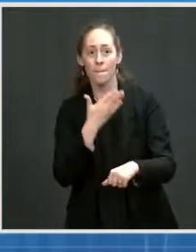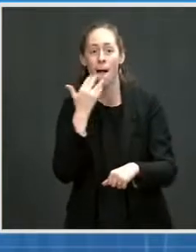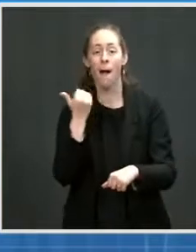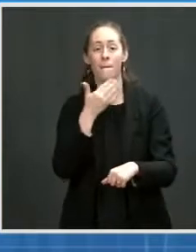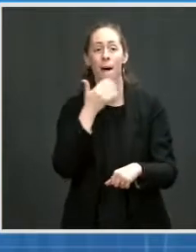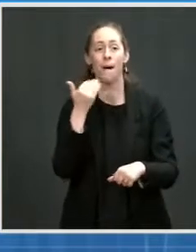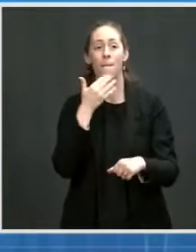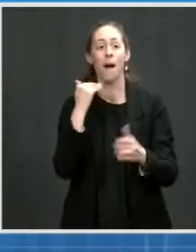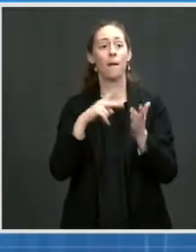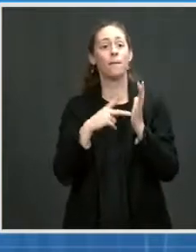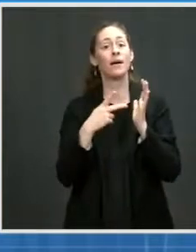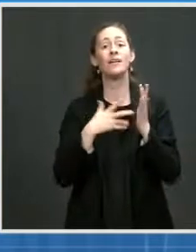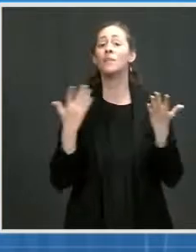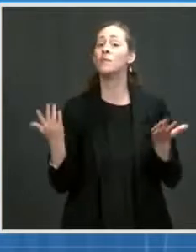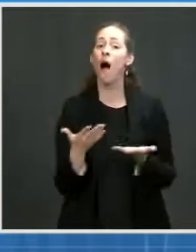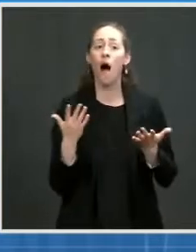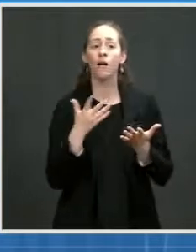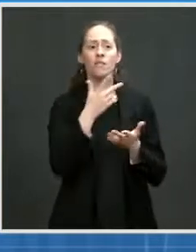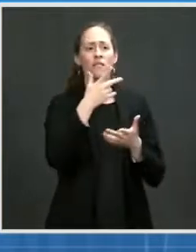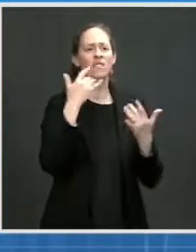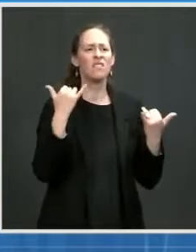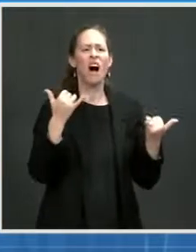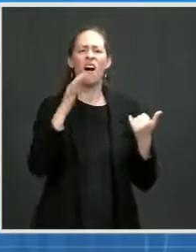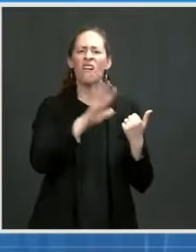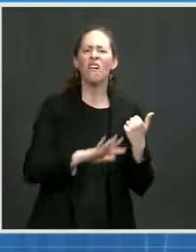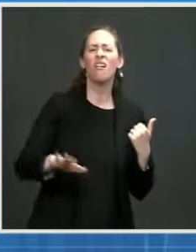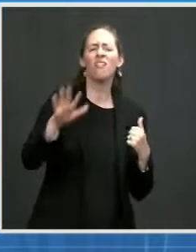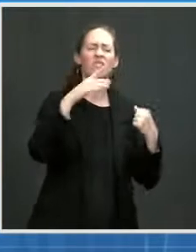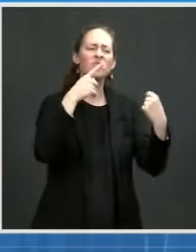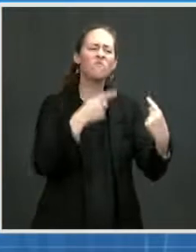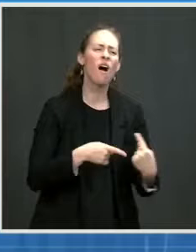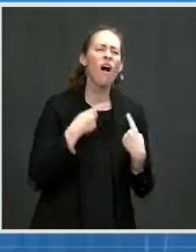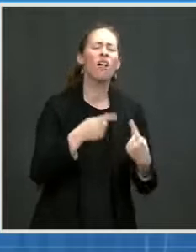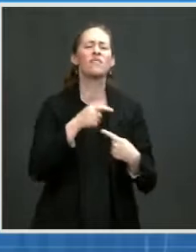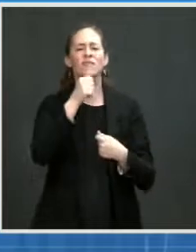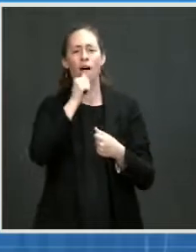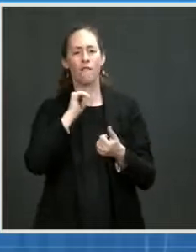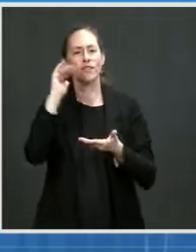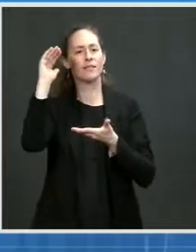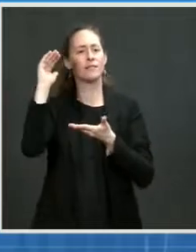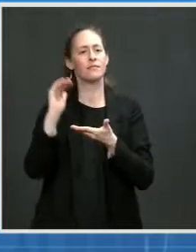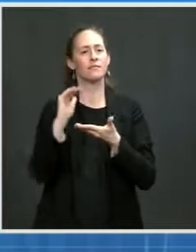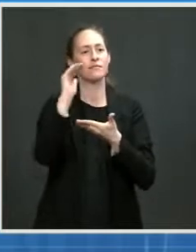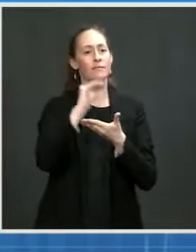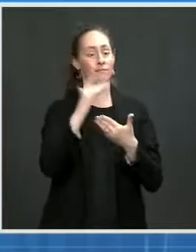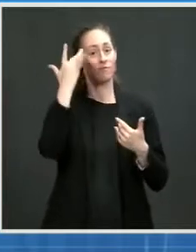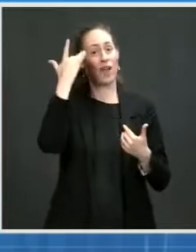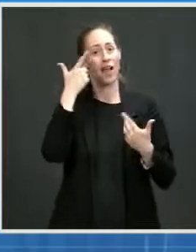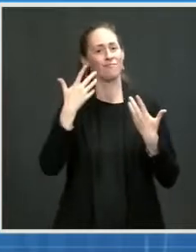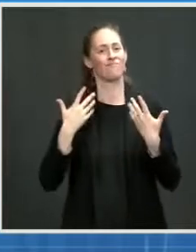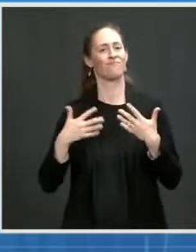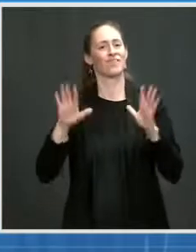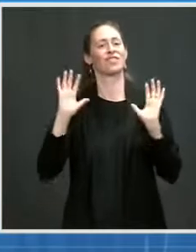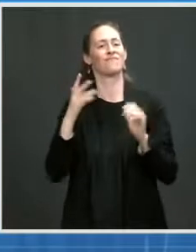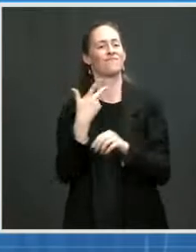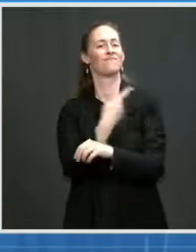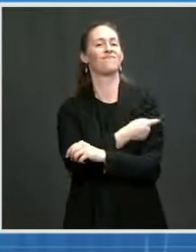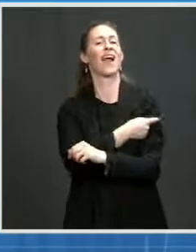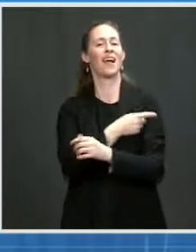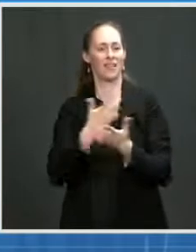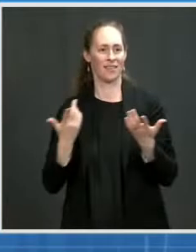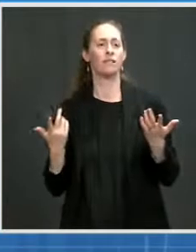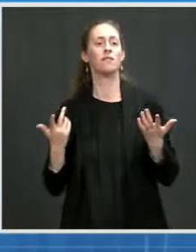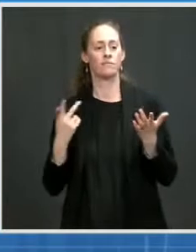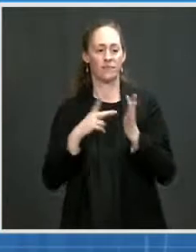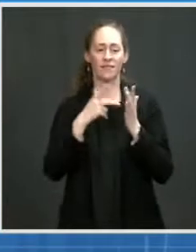country, is due to all of you who have gotten vaccinated, who've contributed not only to your health, but to